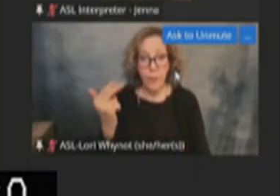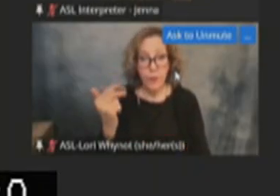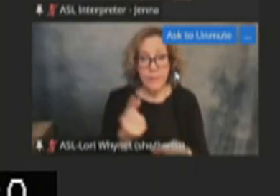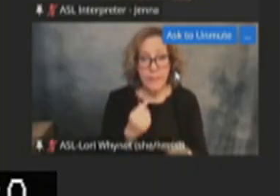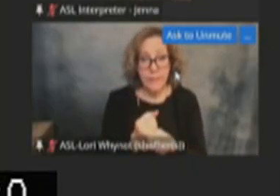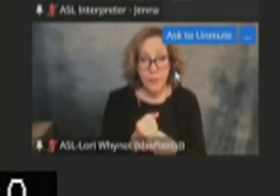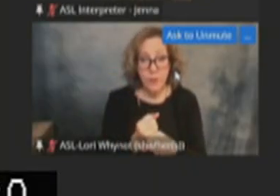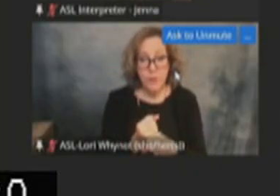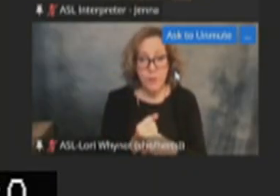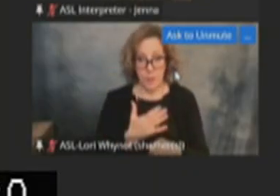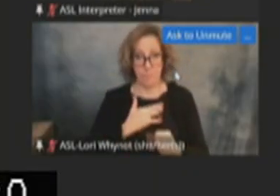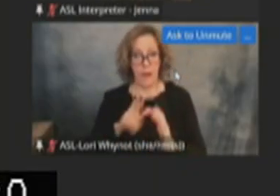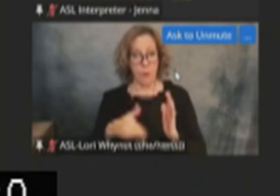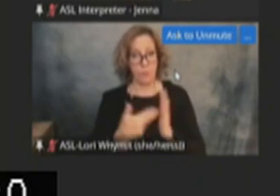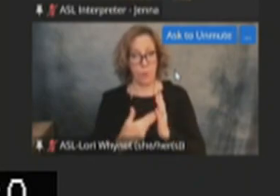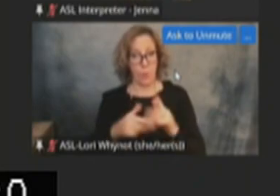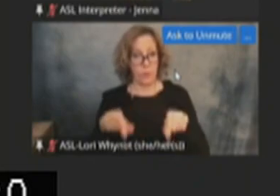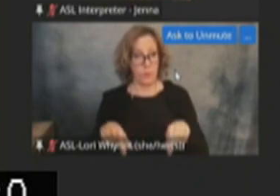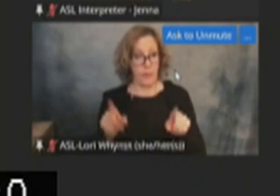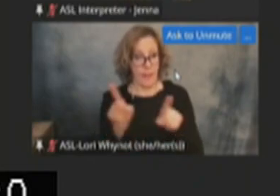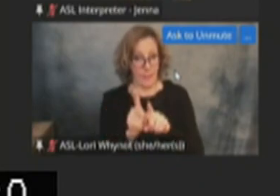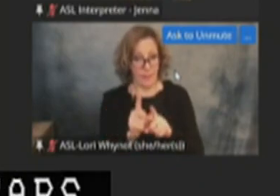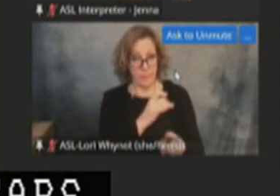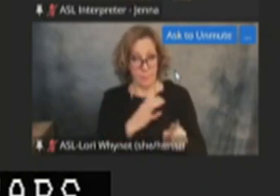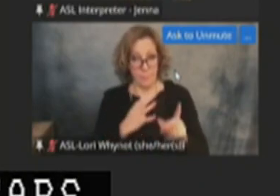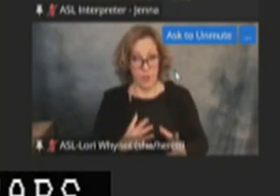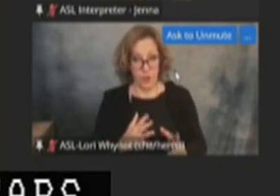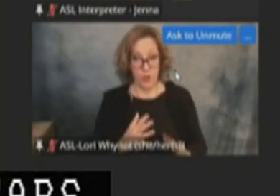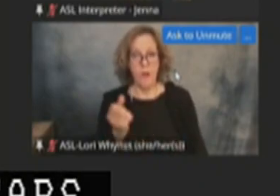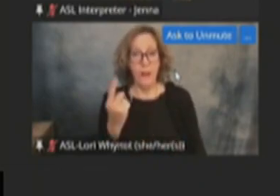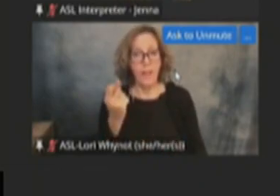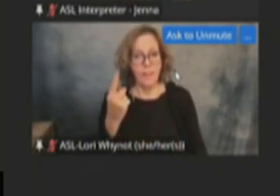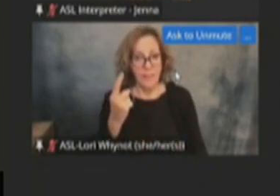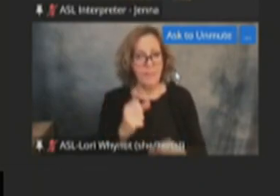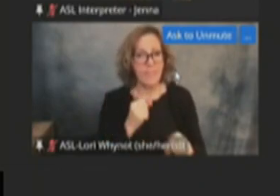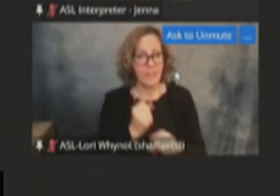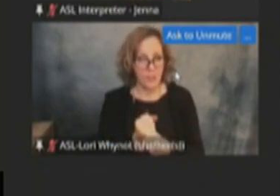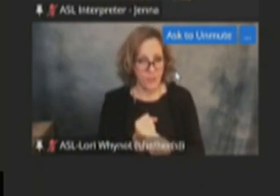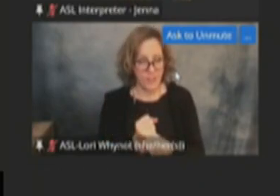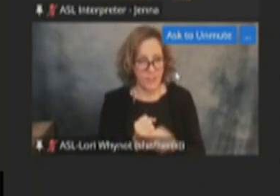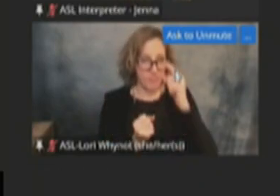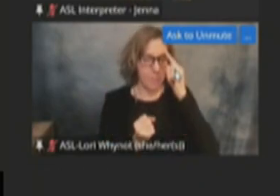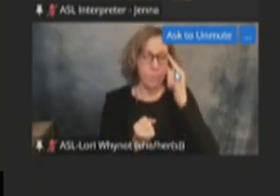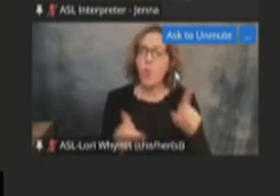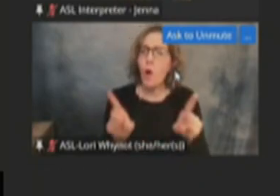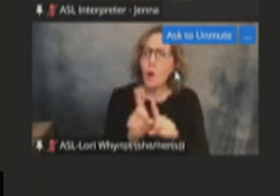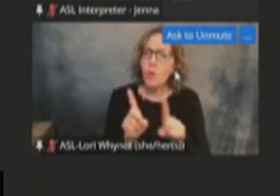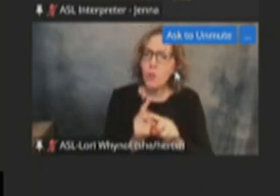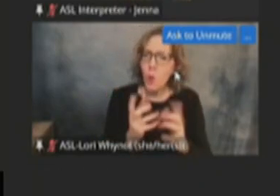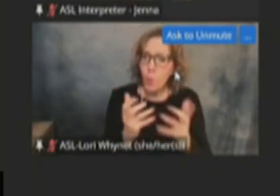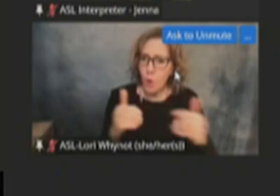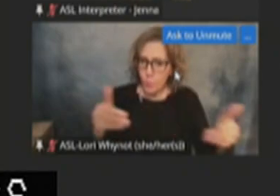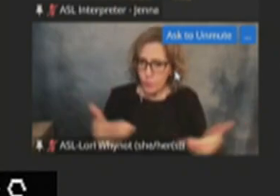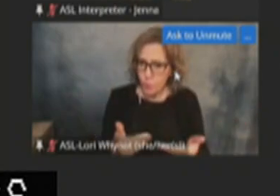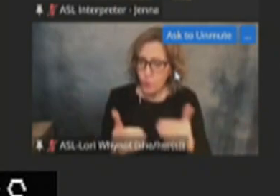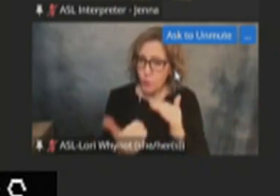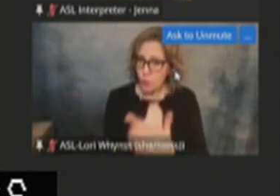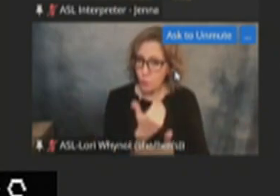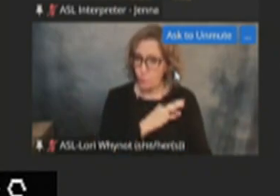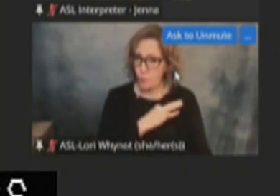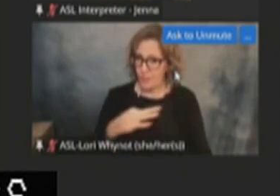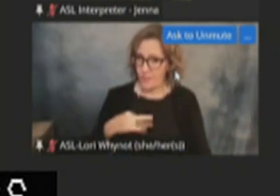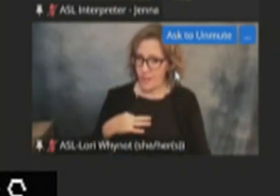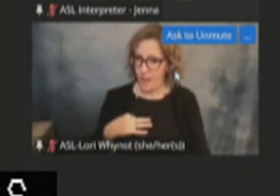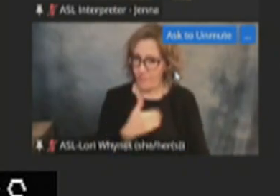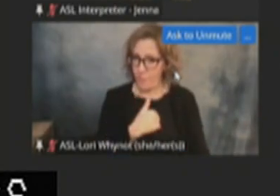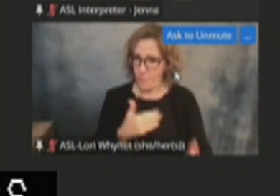role as commissioner for 11 years. And then I want to also take a minute to introduce our new staff member. Many of